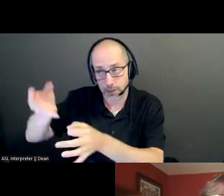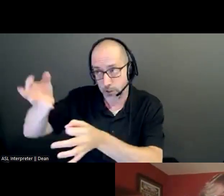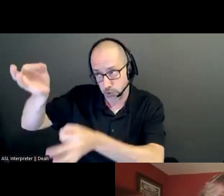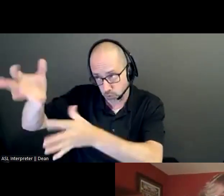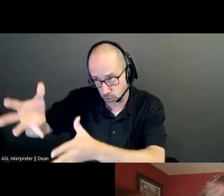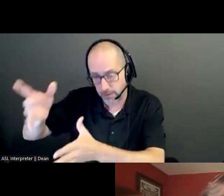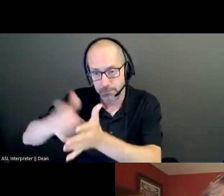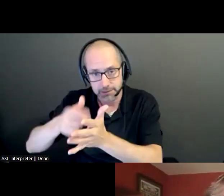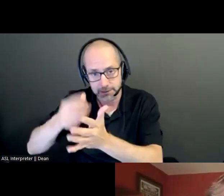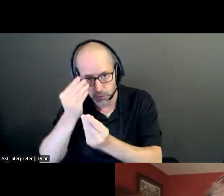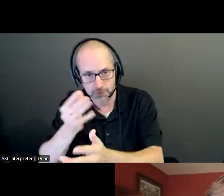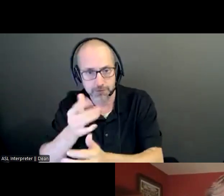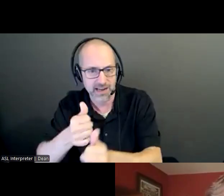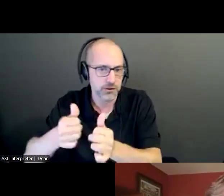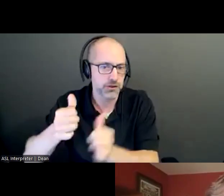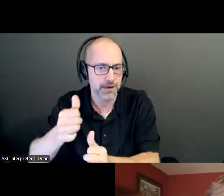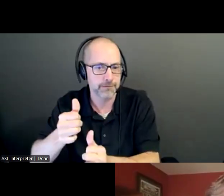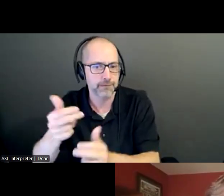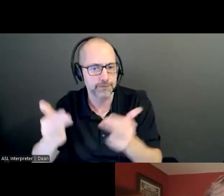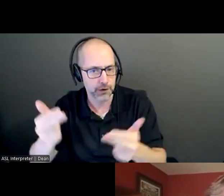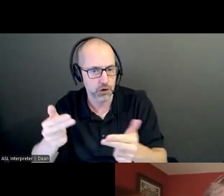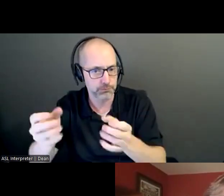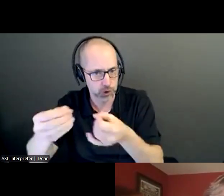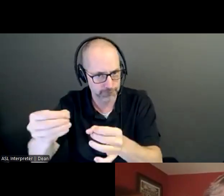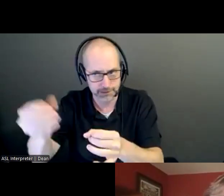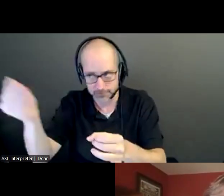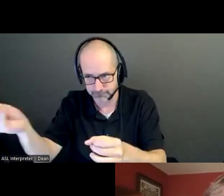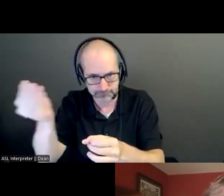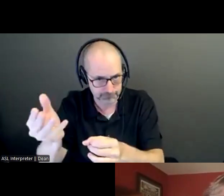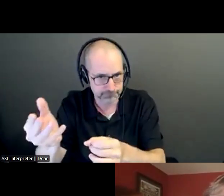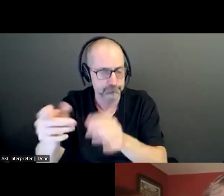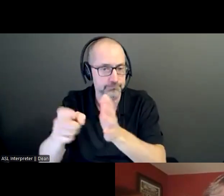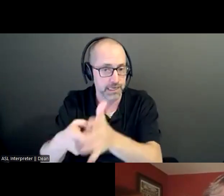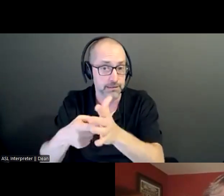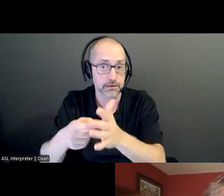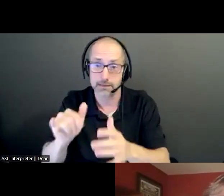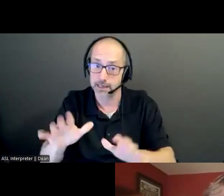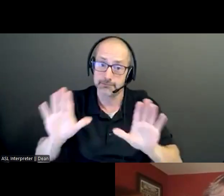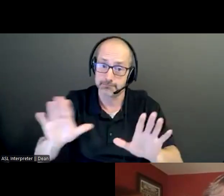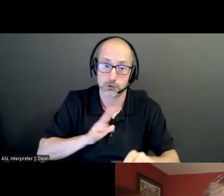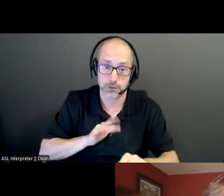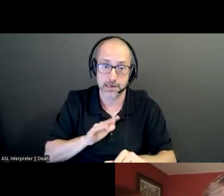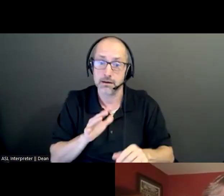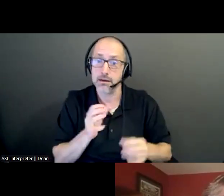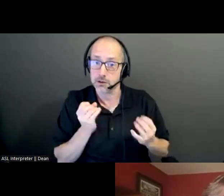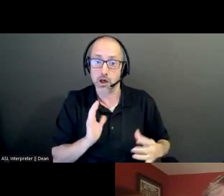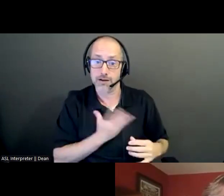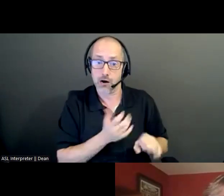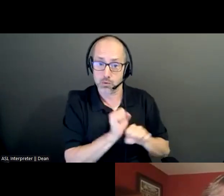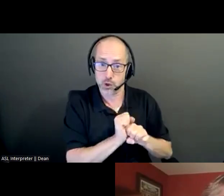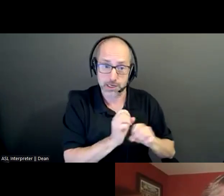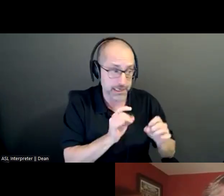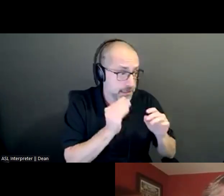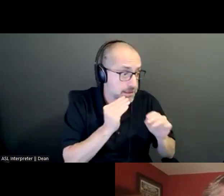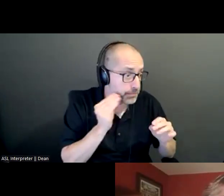Office. And that's a great thing, because again, I think that a lot of work in the domestic violence space is that we've